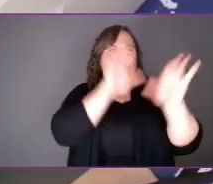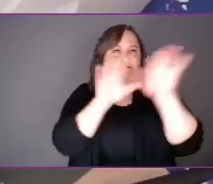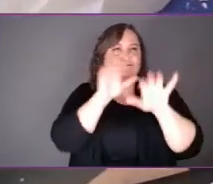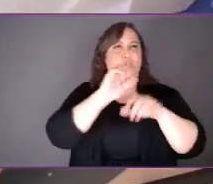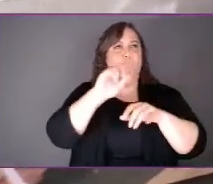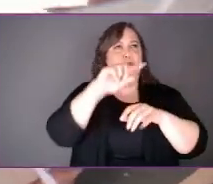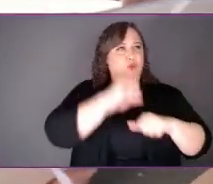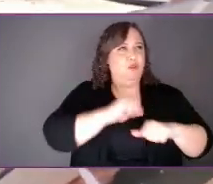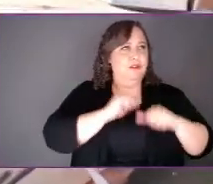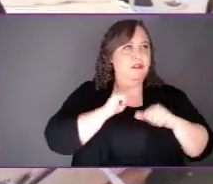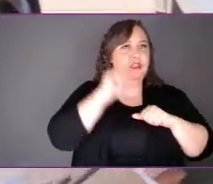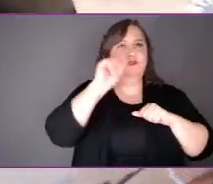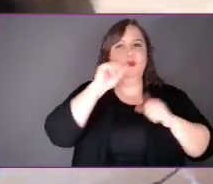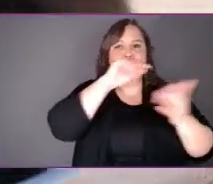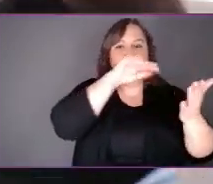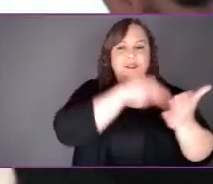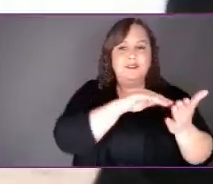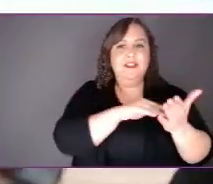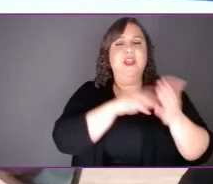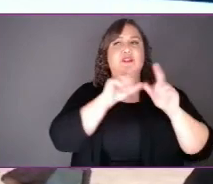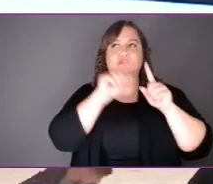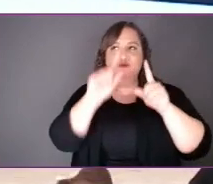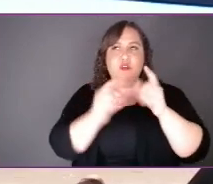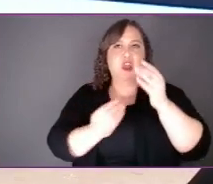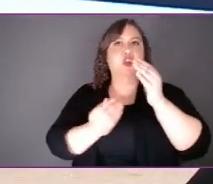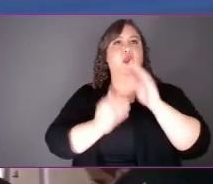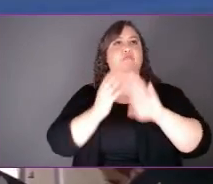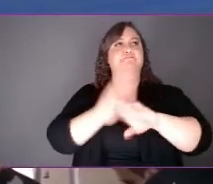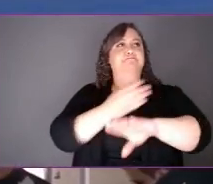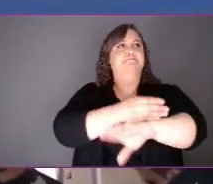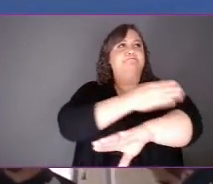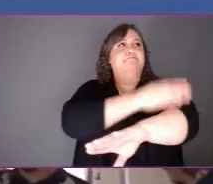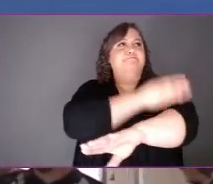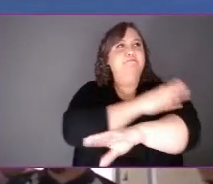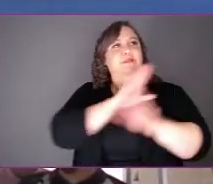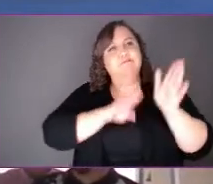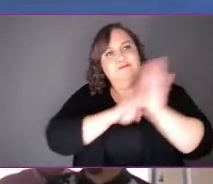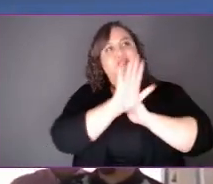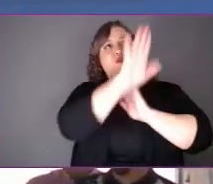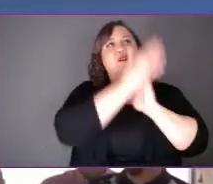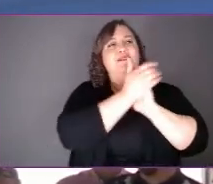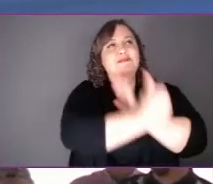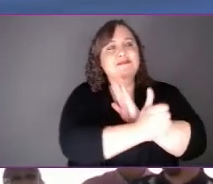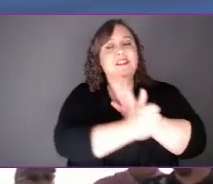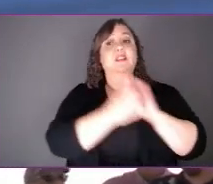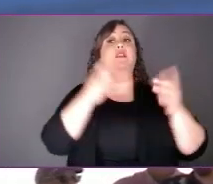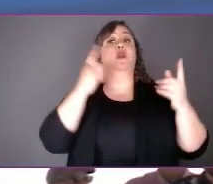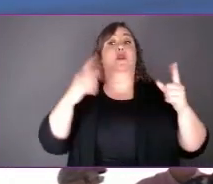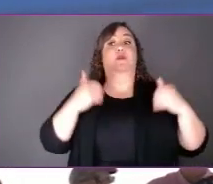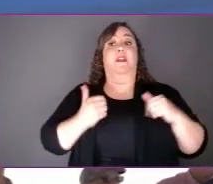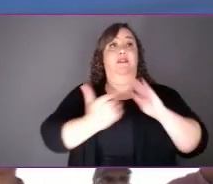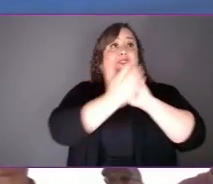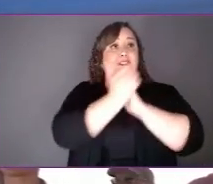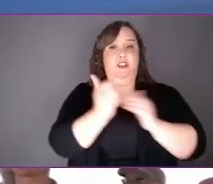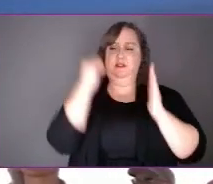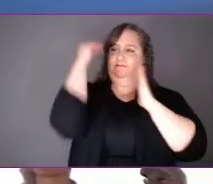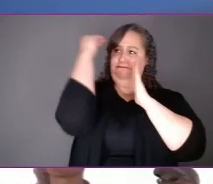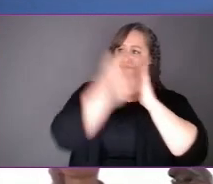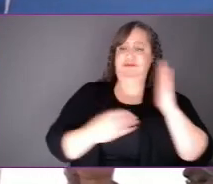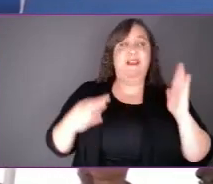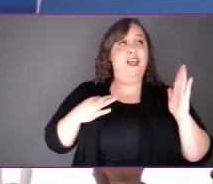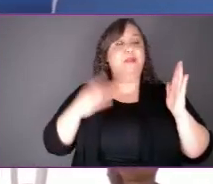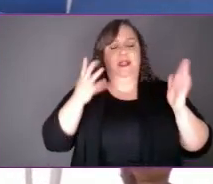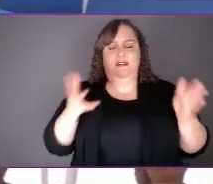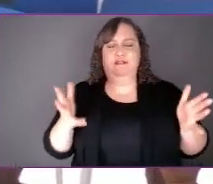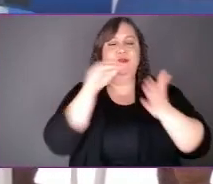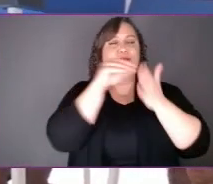sets. And with that, once you have those skill sets and once you're filling out the application, I encourage students to really think about